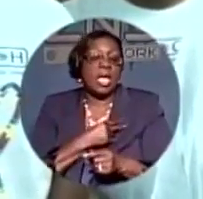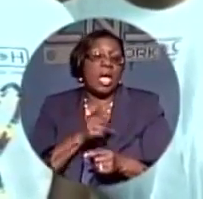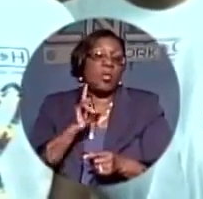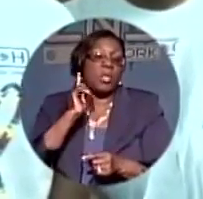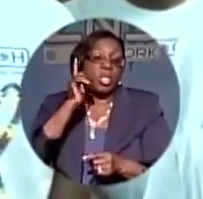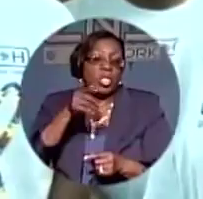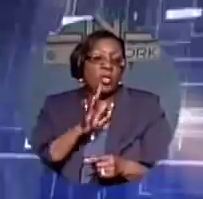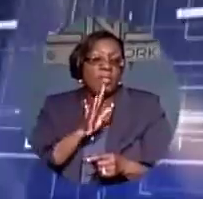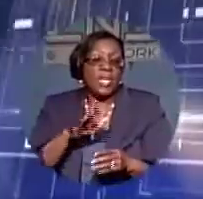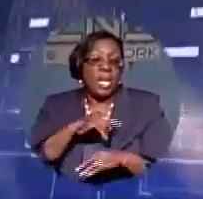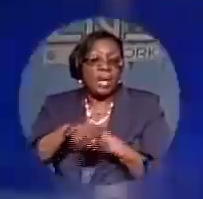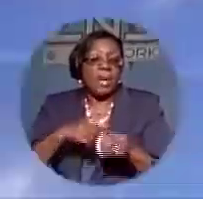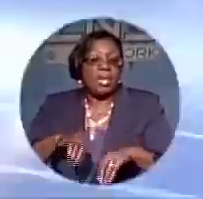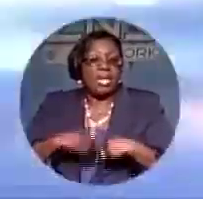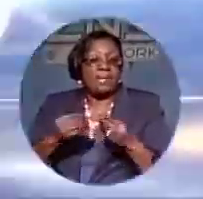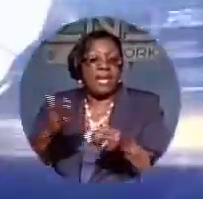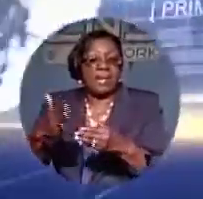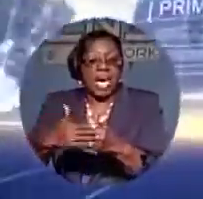back.